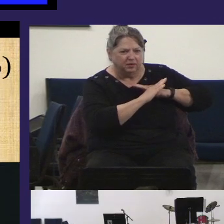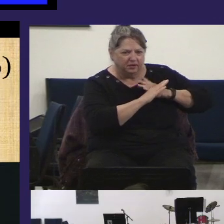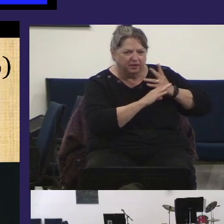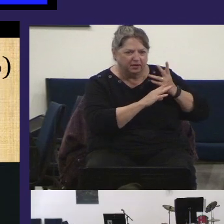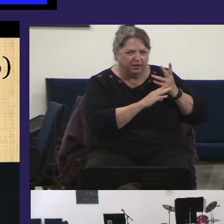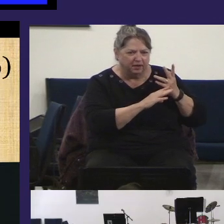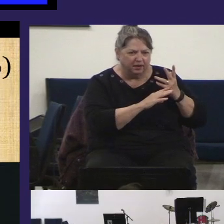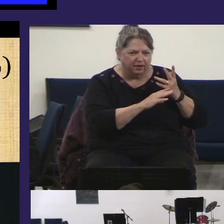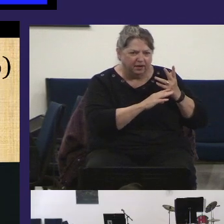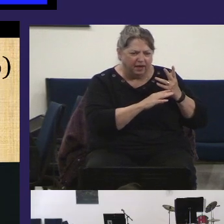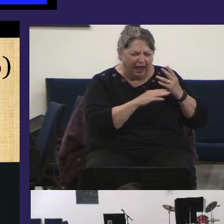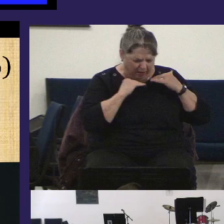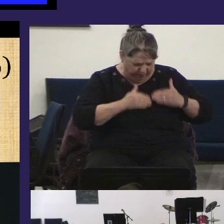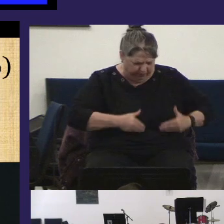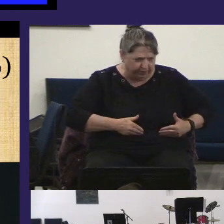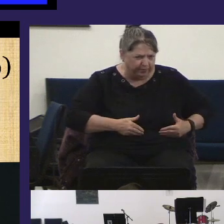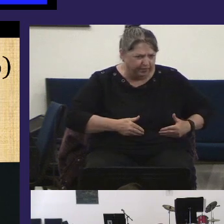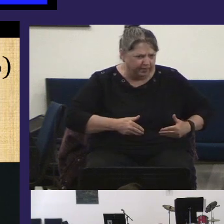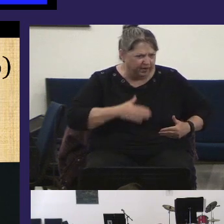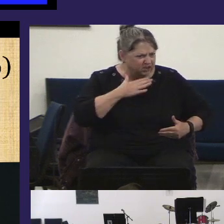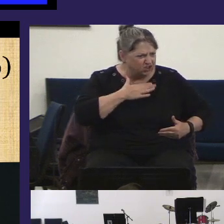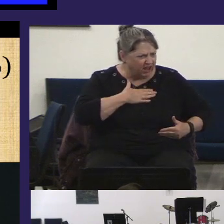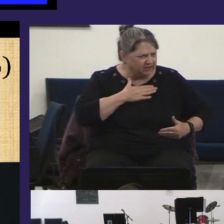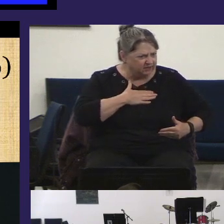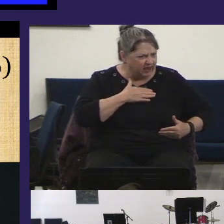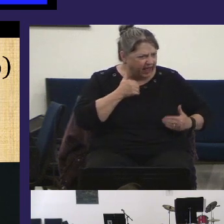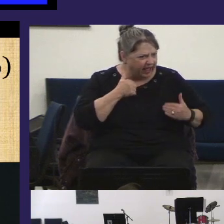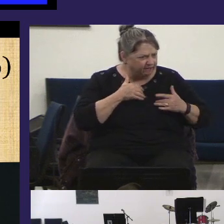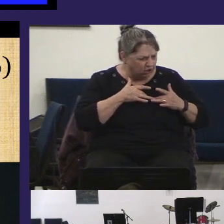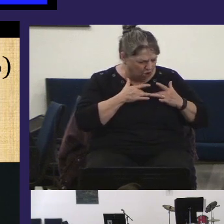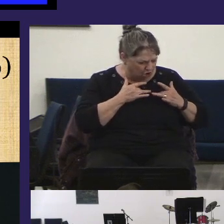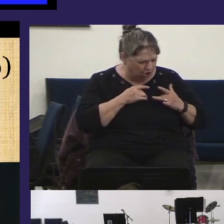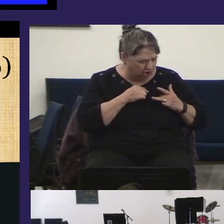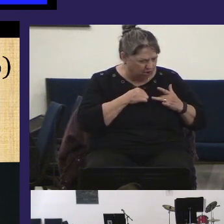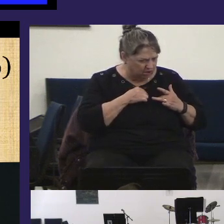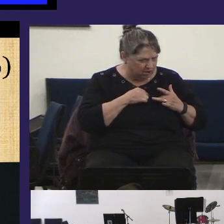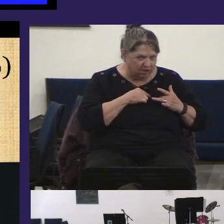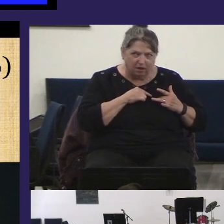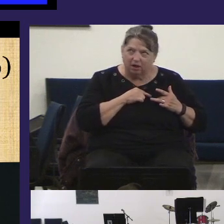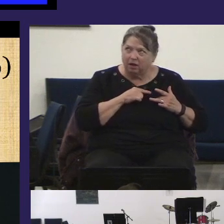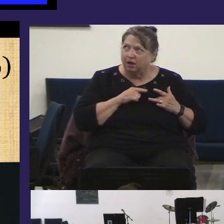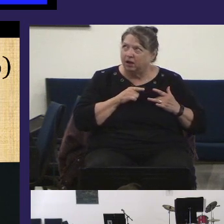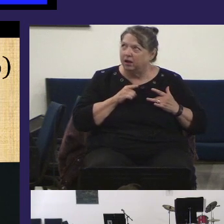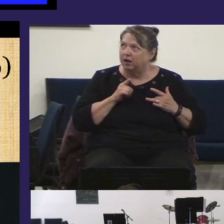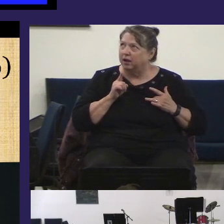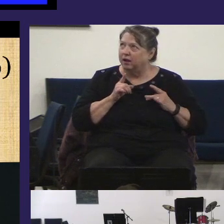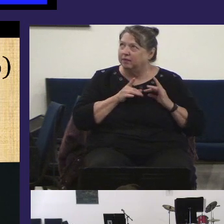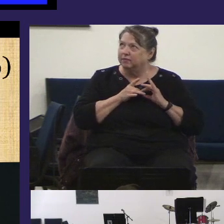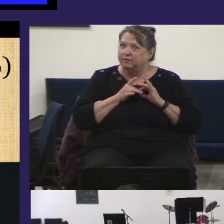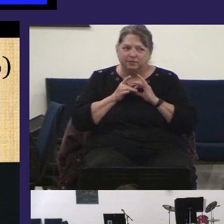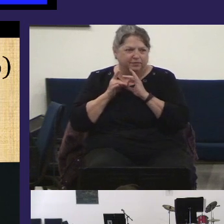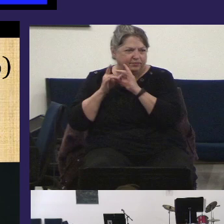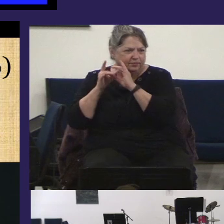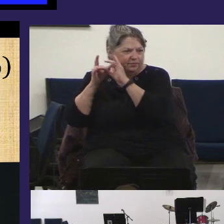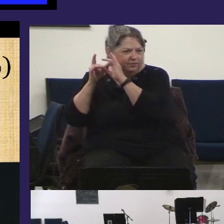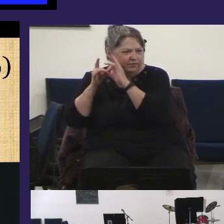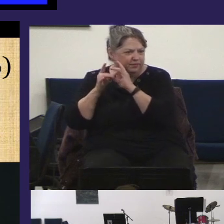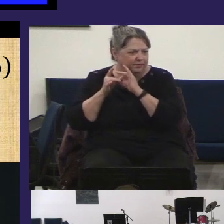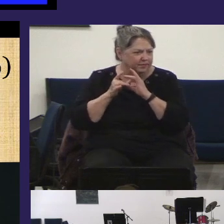He's the one that gives life to them in our own lives. Let me read this. We are told that the Roman soldier's